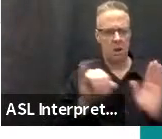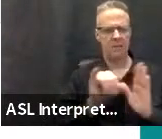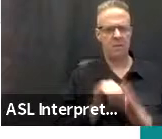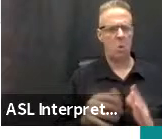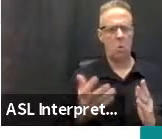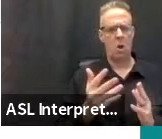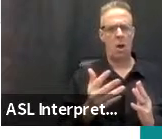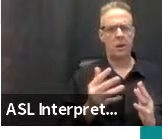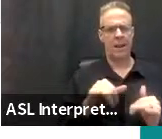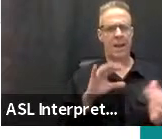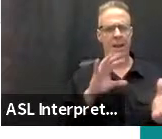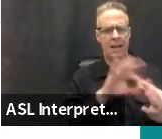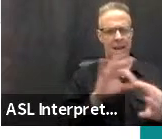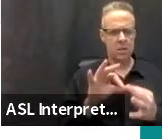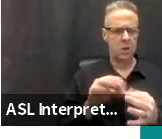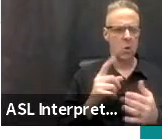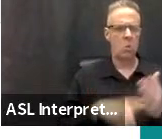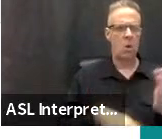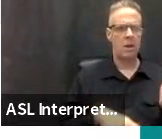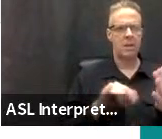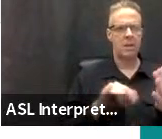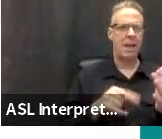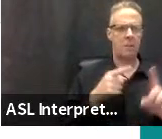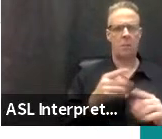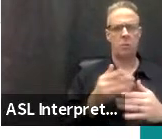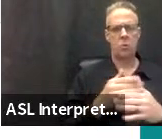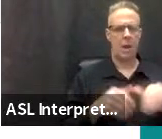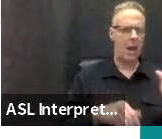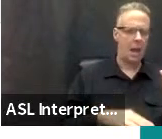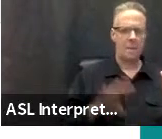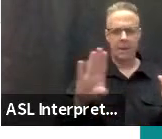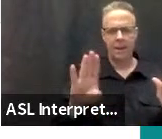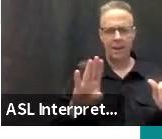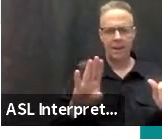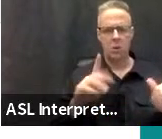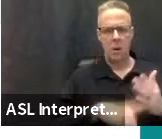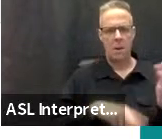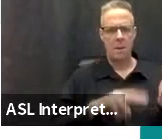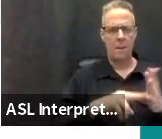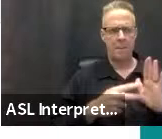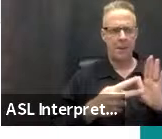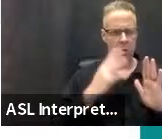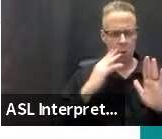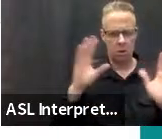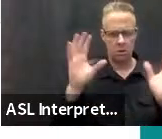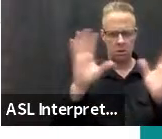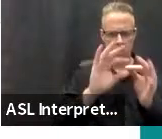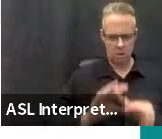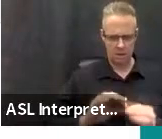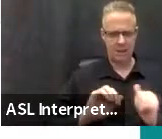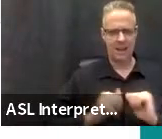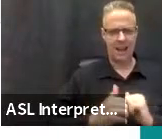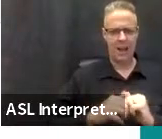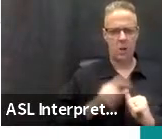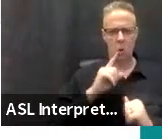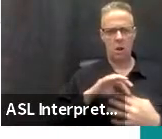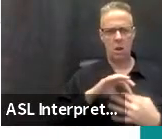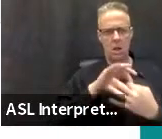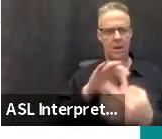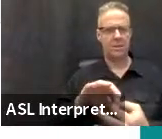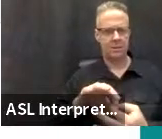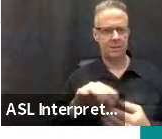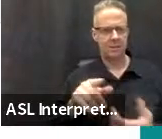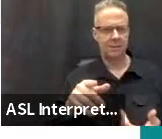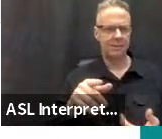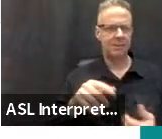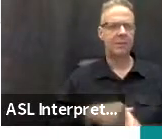that we need to make. What are the dots, the points between A and B that we do need to connect, and how does that relate to the existing network? So in